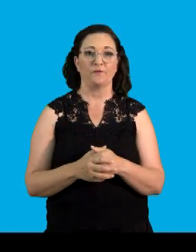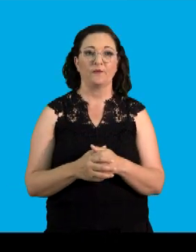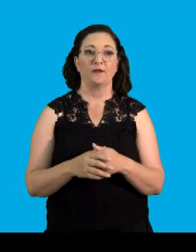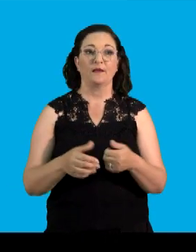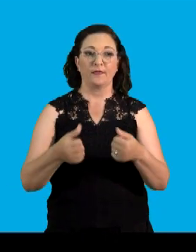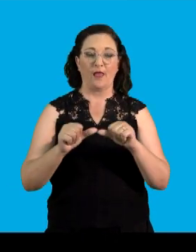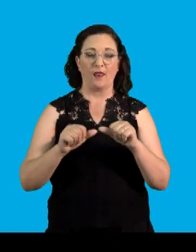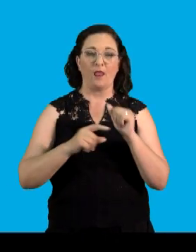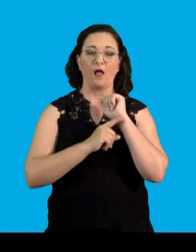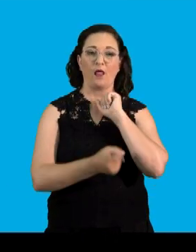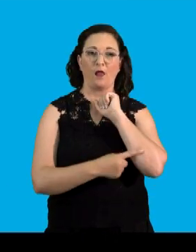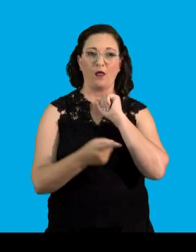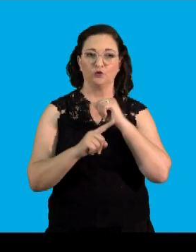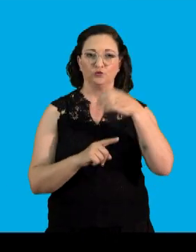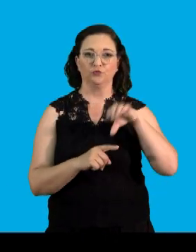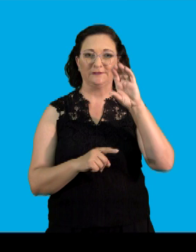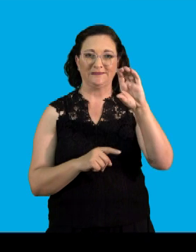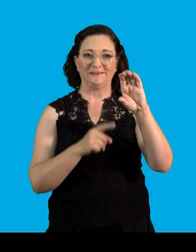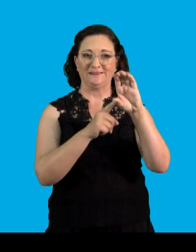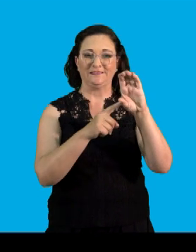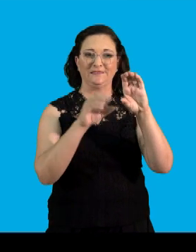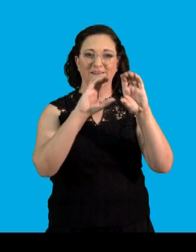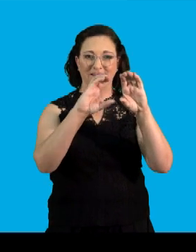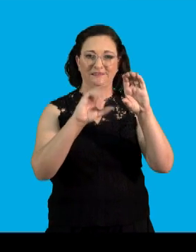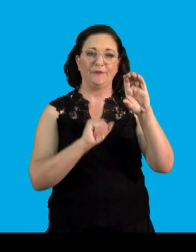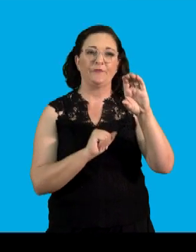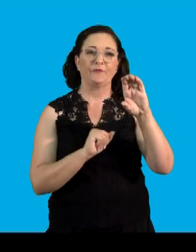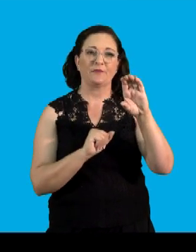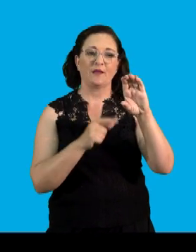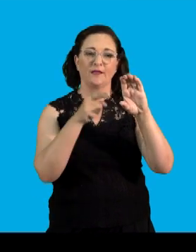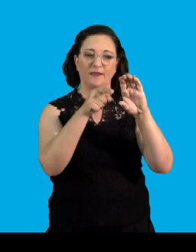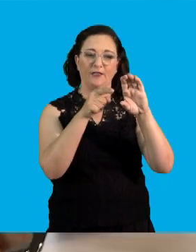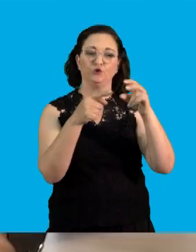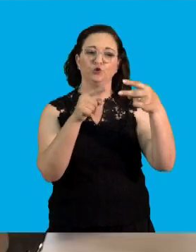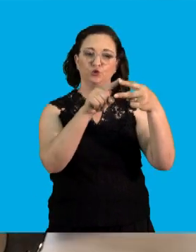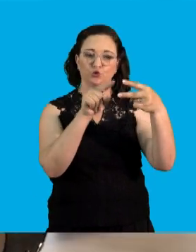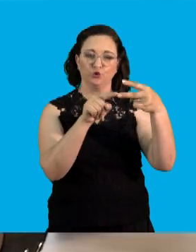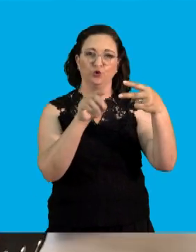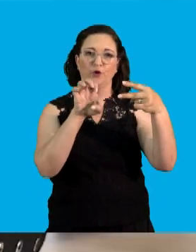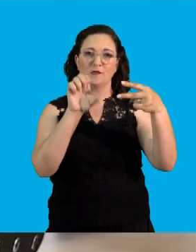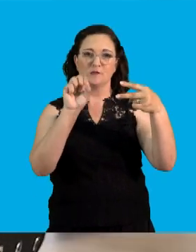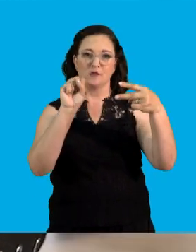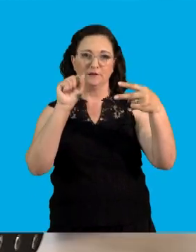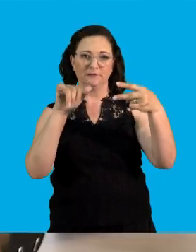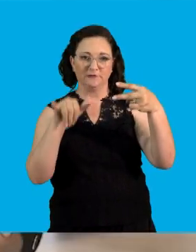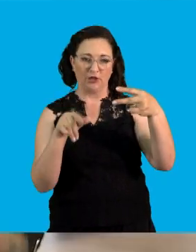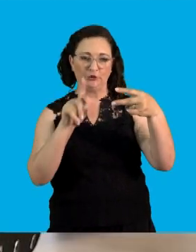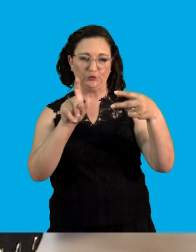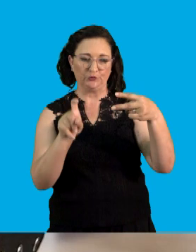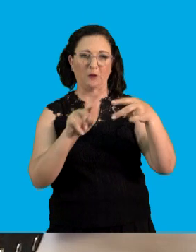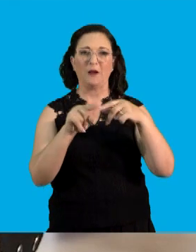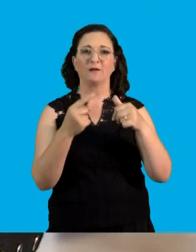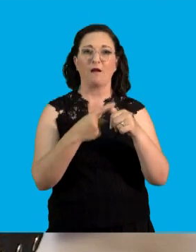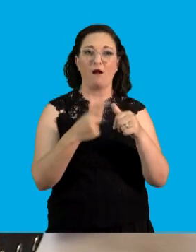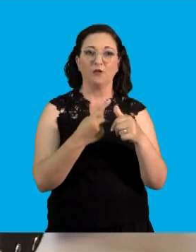we've got your Section C, which is your essay questions. You've got 2 essays, and then you're only answering 1. Remember, you don't